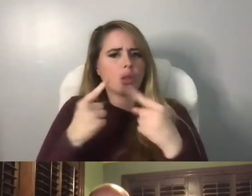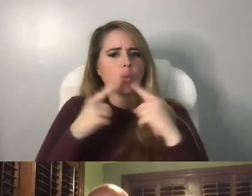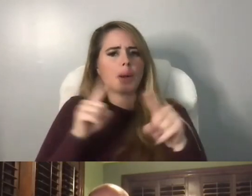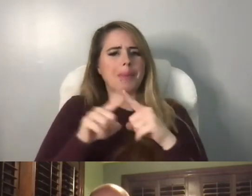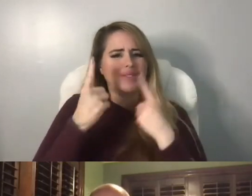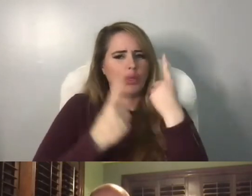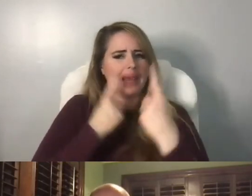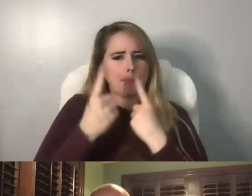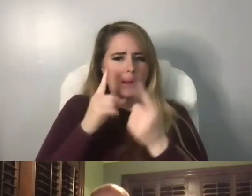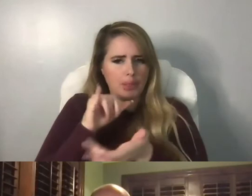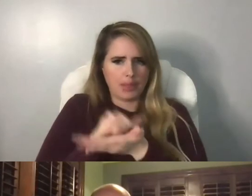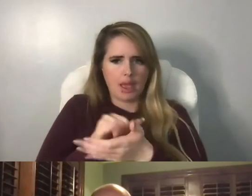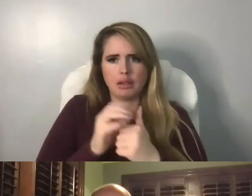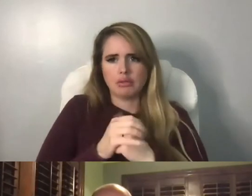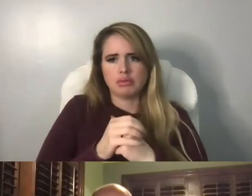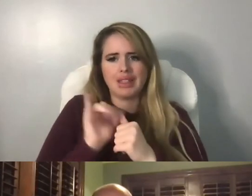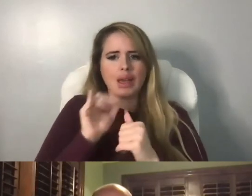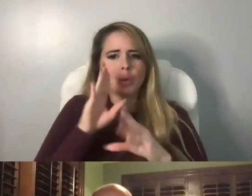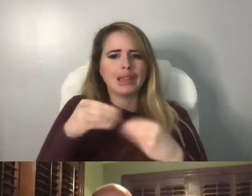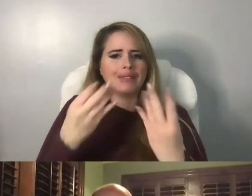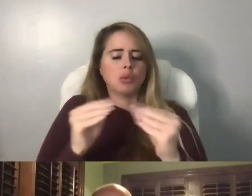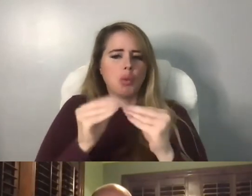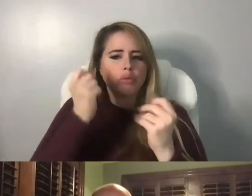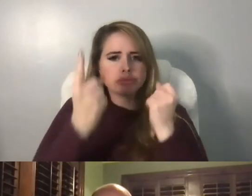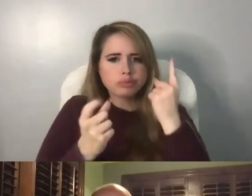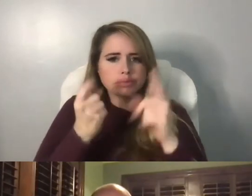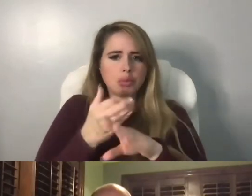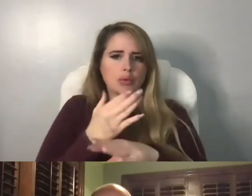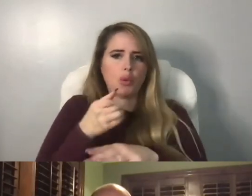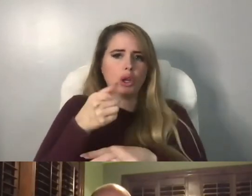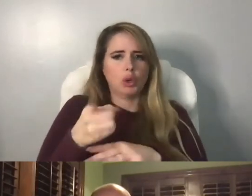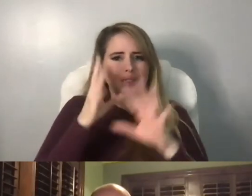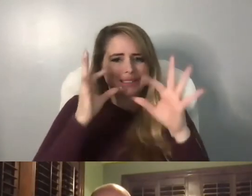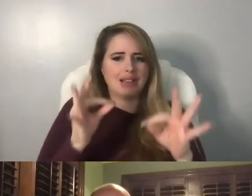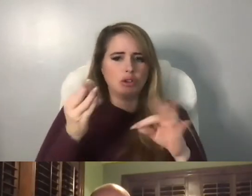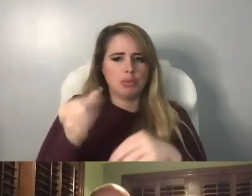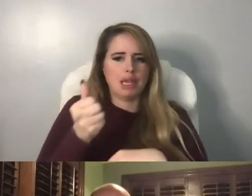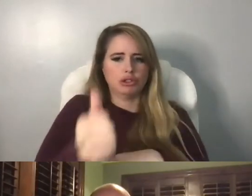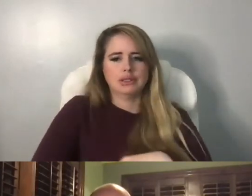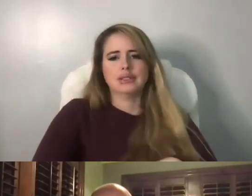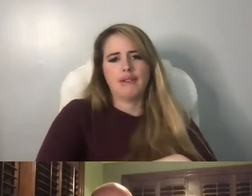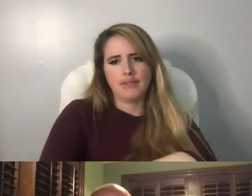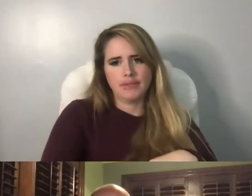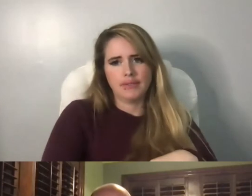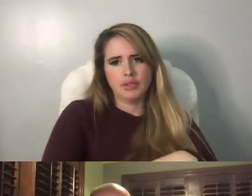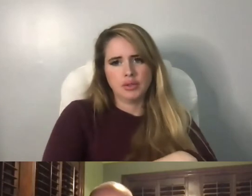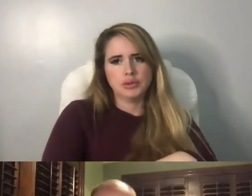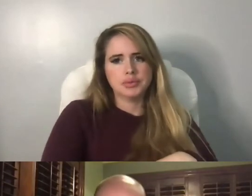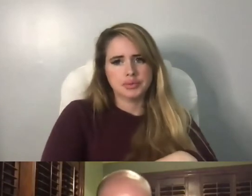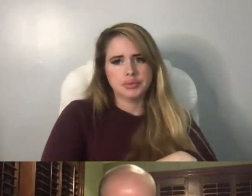about. It certainly makes you gives you more pause before you reach into your wallet and pay for something out of your own pocket.